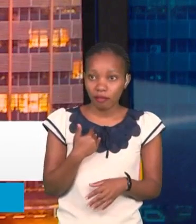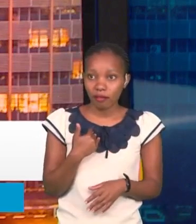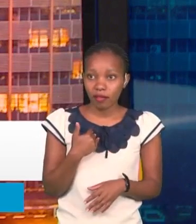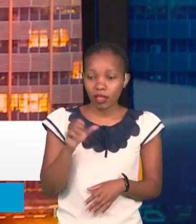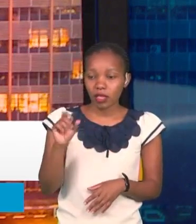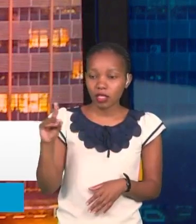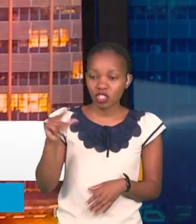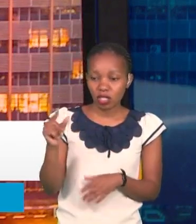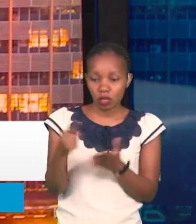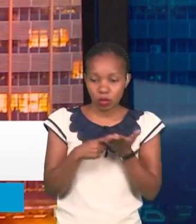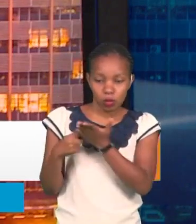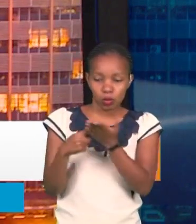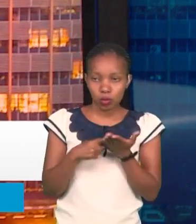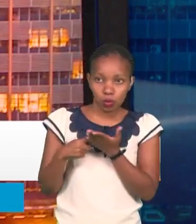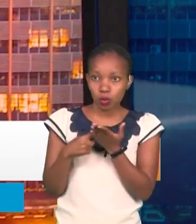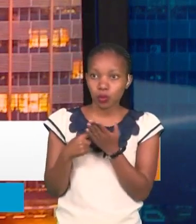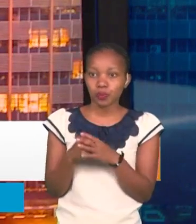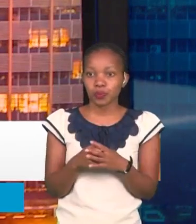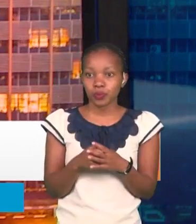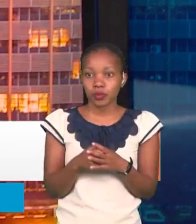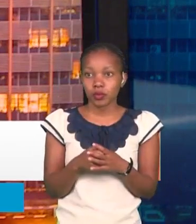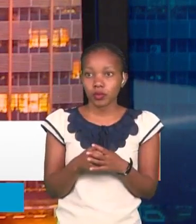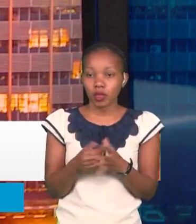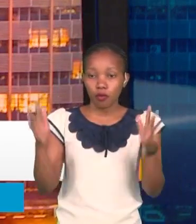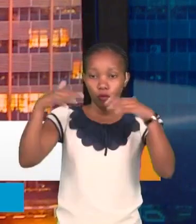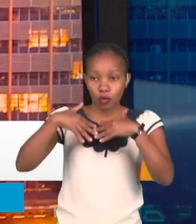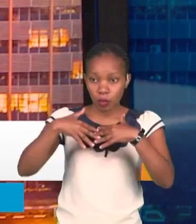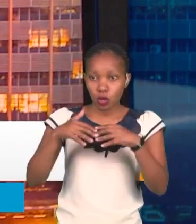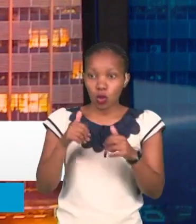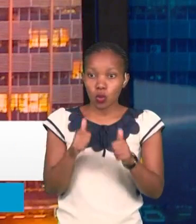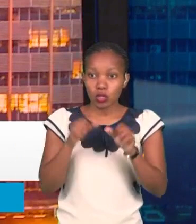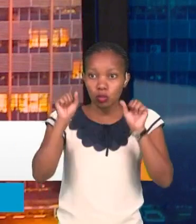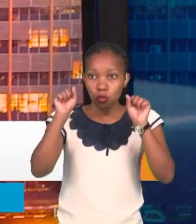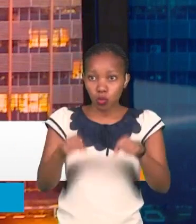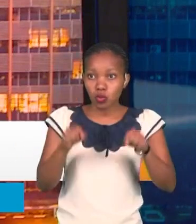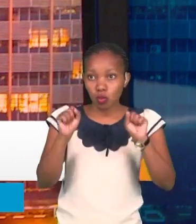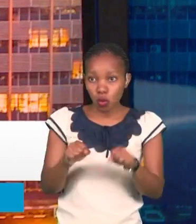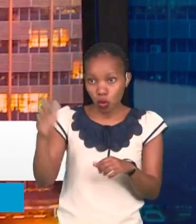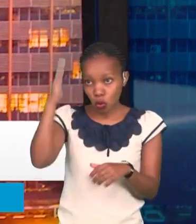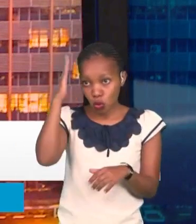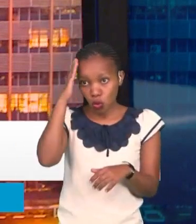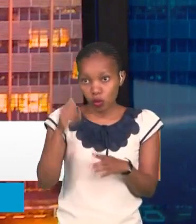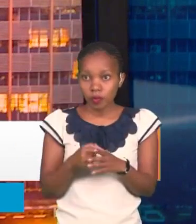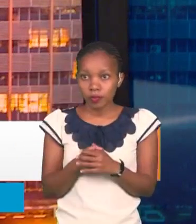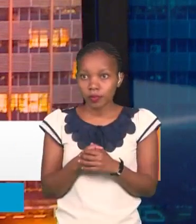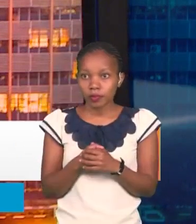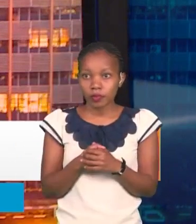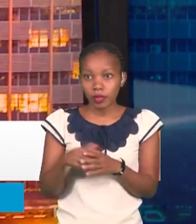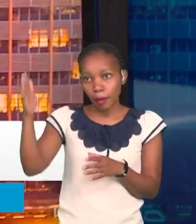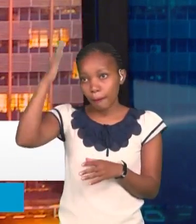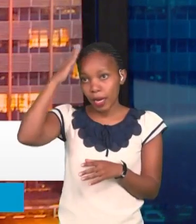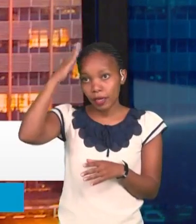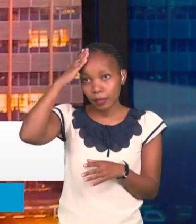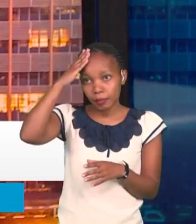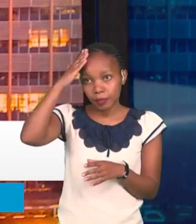SDG dialogues and debates and forums in which we'll be able to unpack this Monday